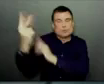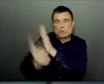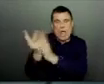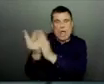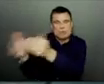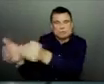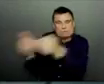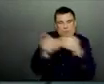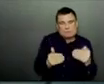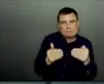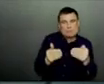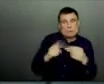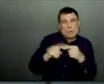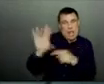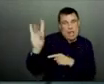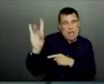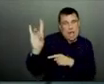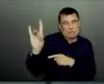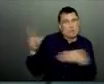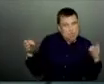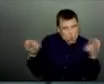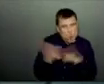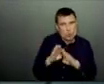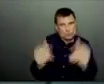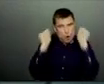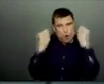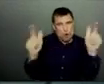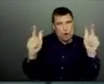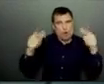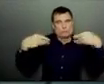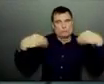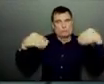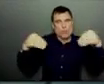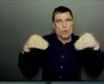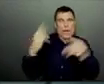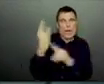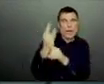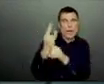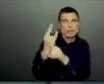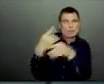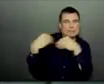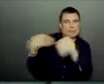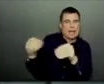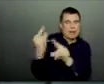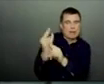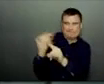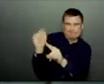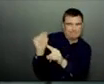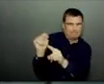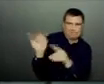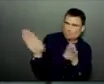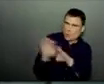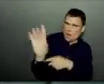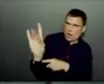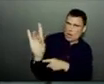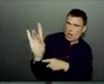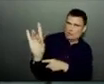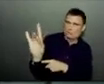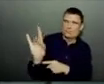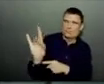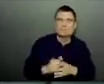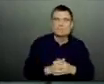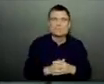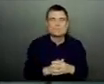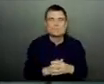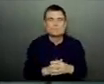over the last few months when in jurisdictions all around us they have been closed down for in-service. We know